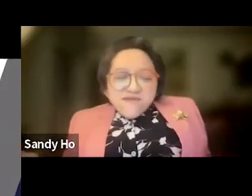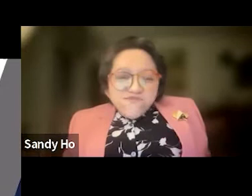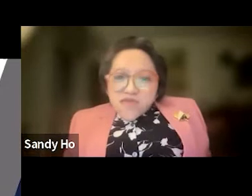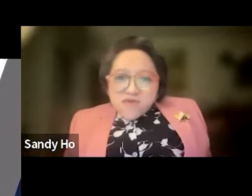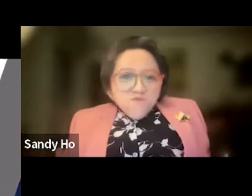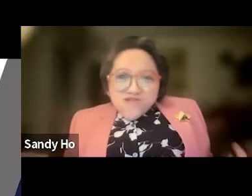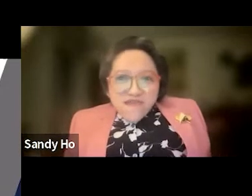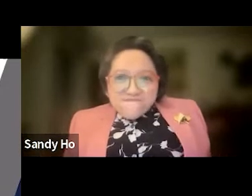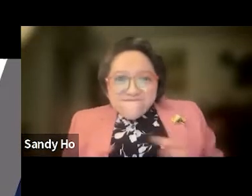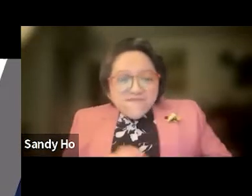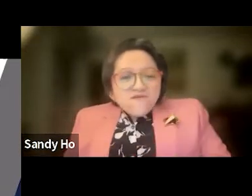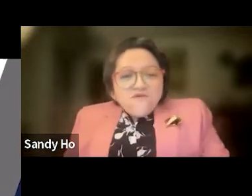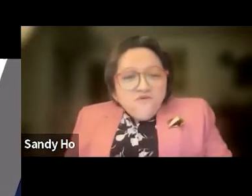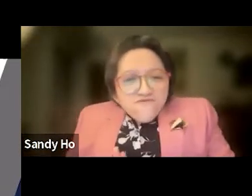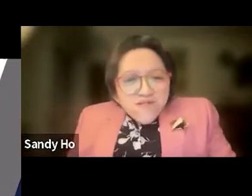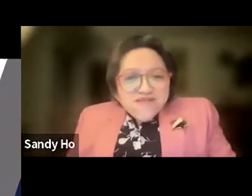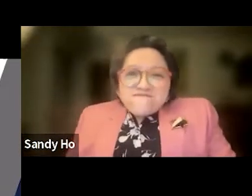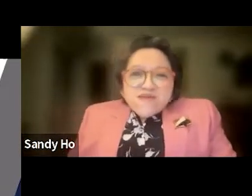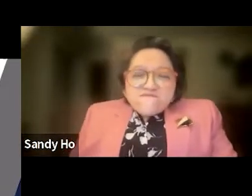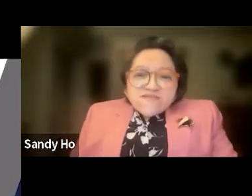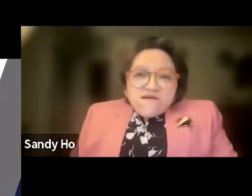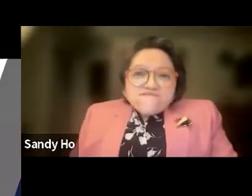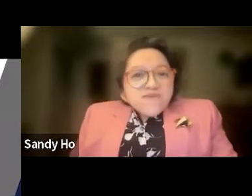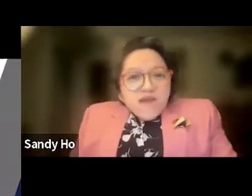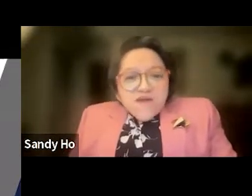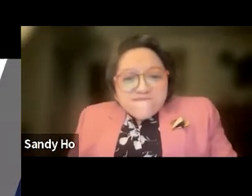as a disabled kid in a wheelchair, or really to even think of myself in that way.